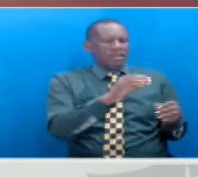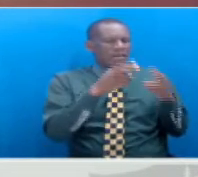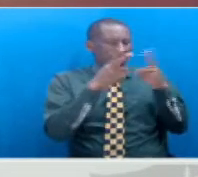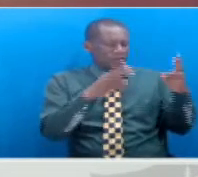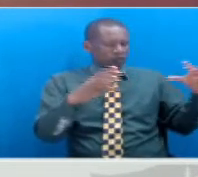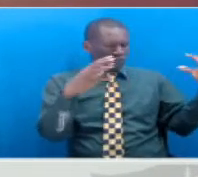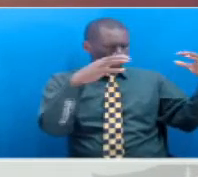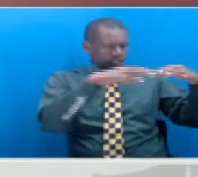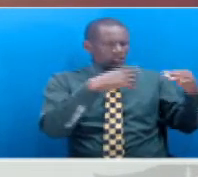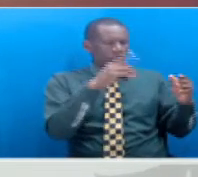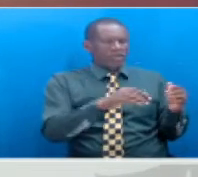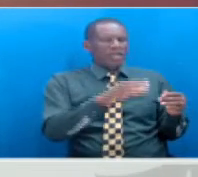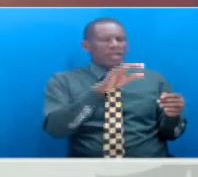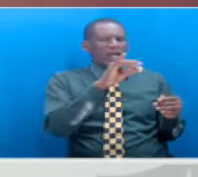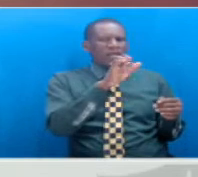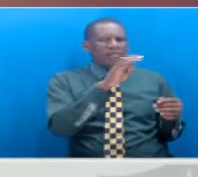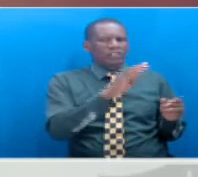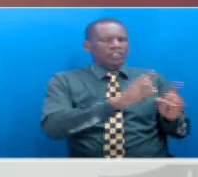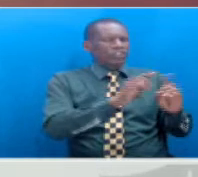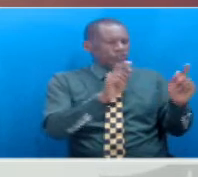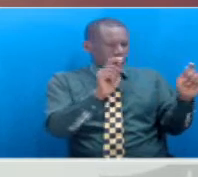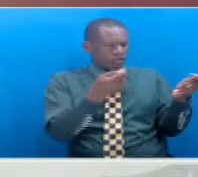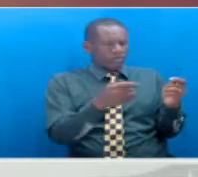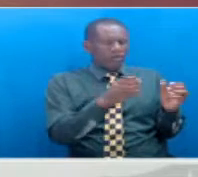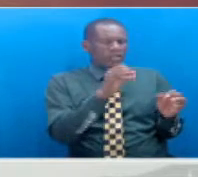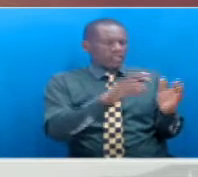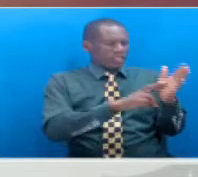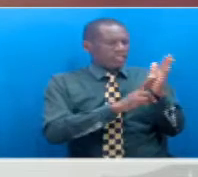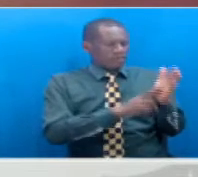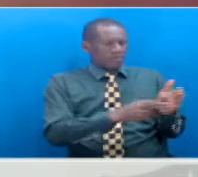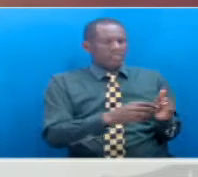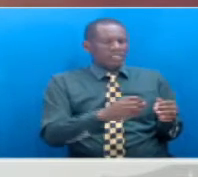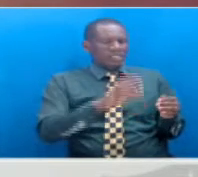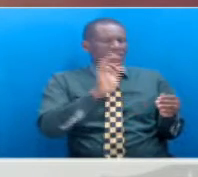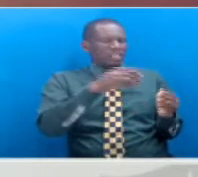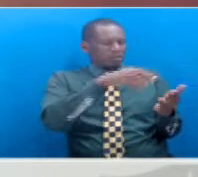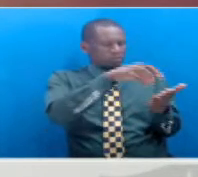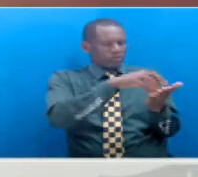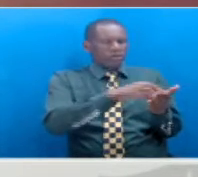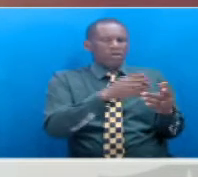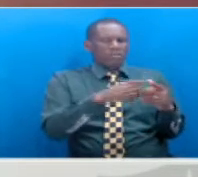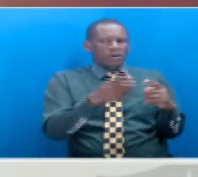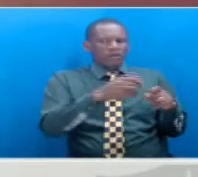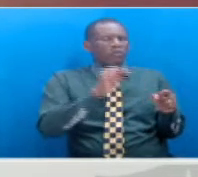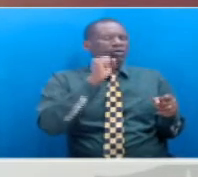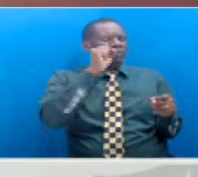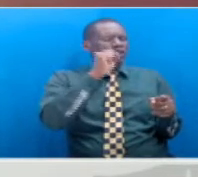that IEBC is not tribal, that it represents the face of Kenya. But from the